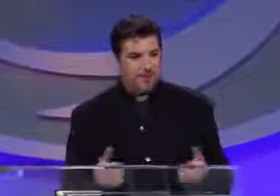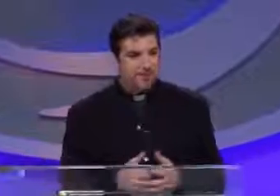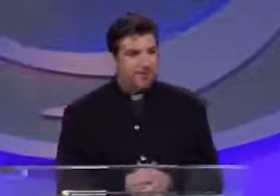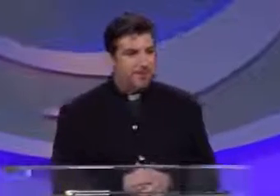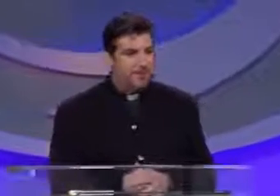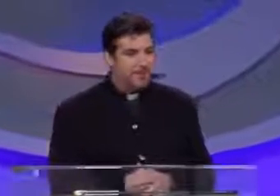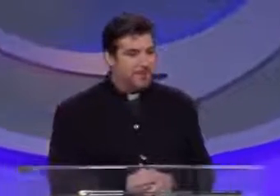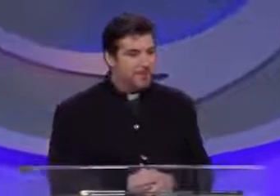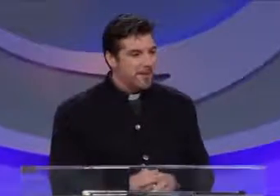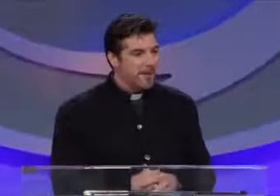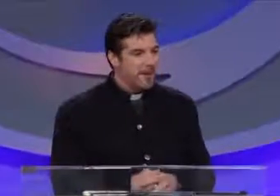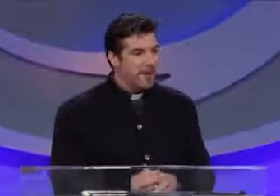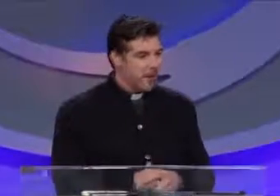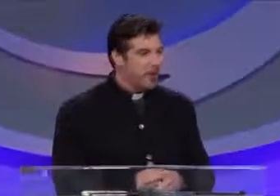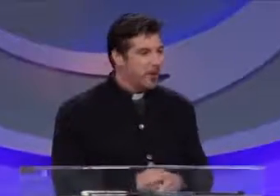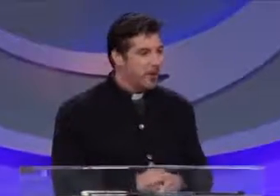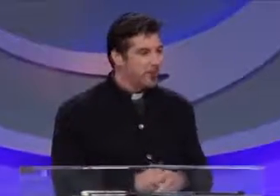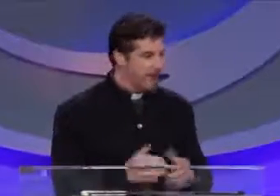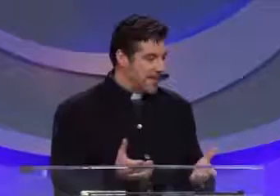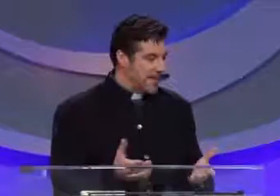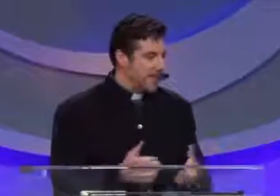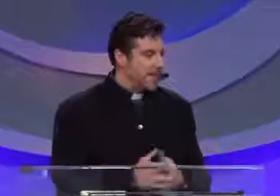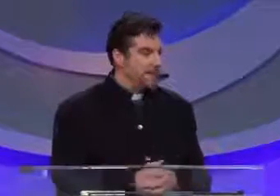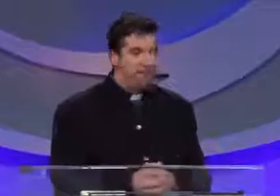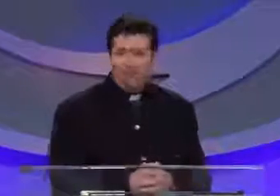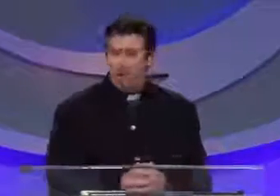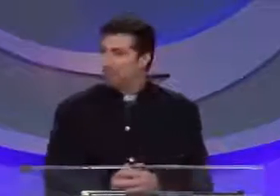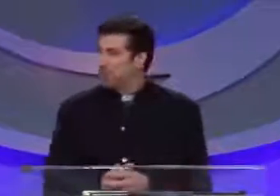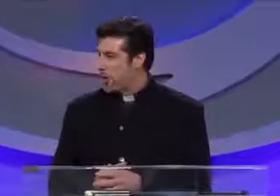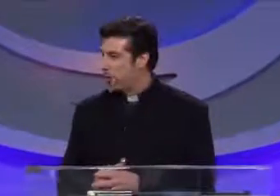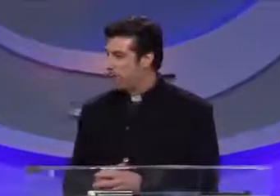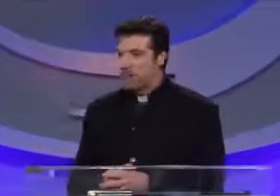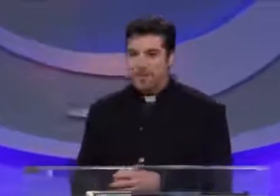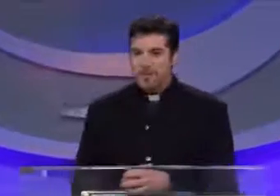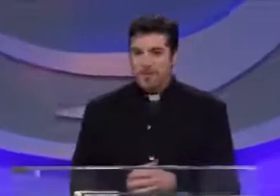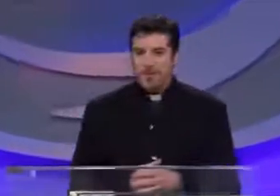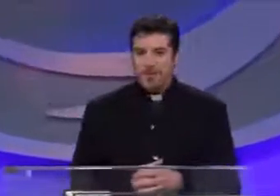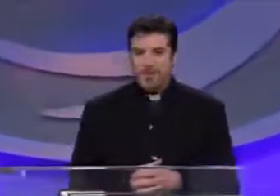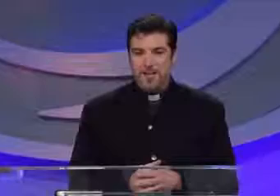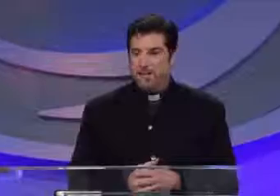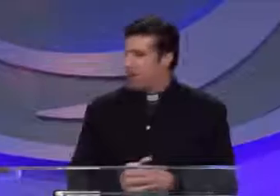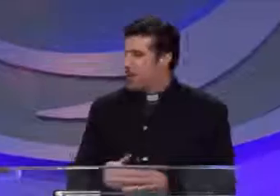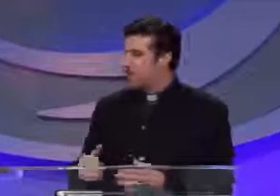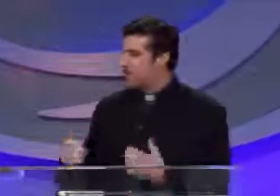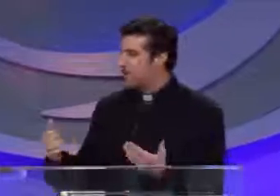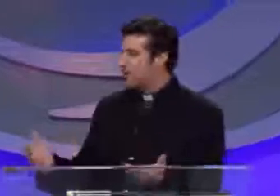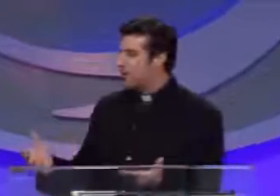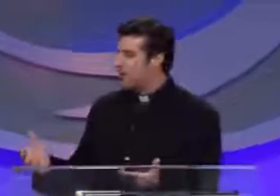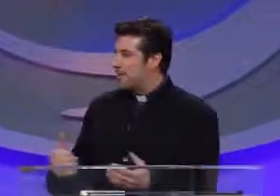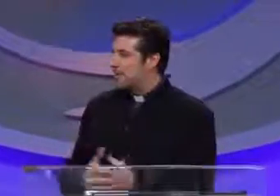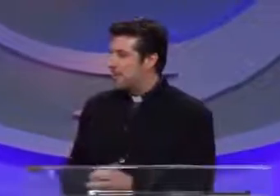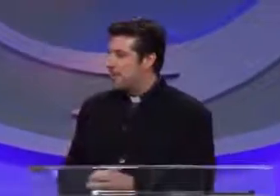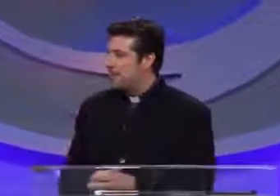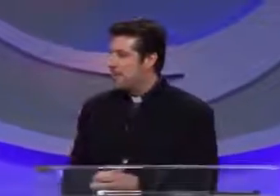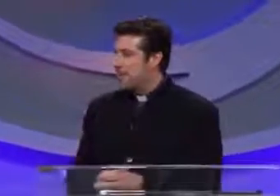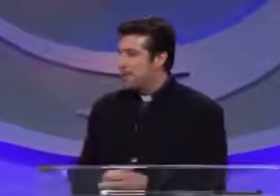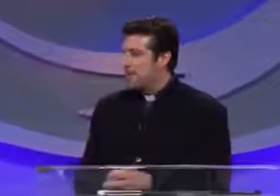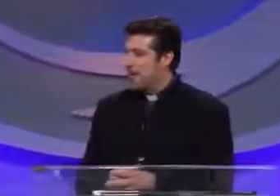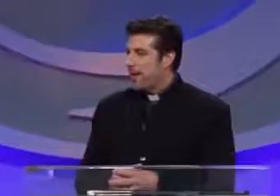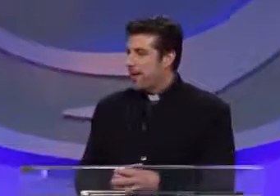11 years later, I got a call, an email actually, from Rome saying, Tony, we've seen your